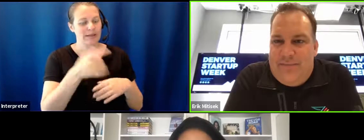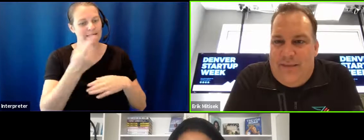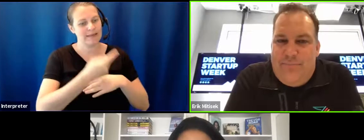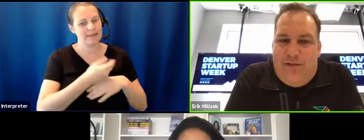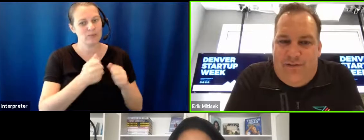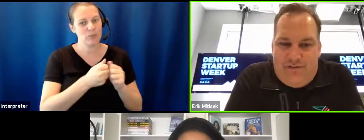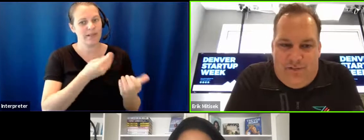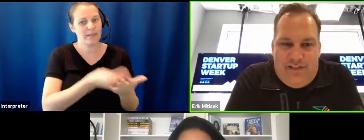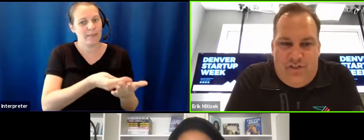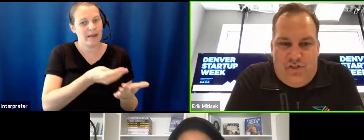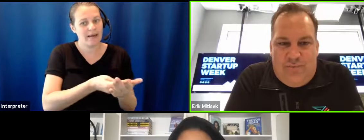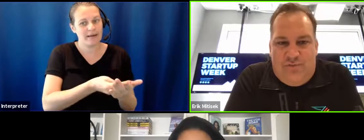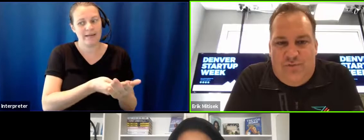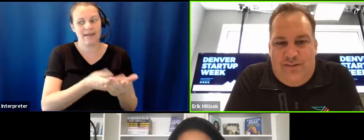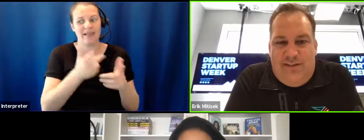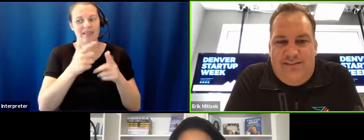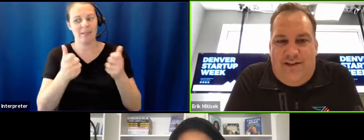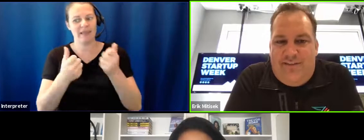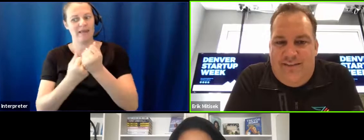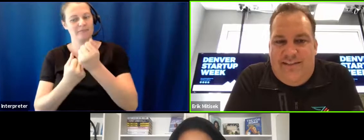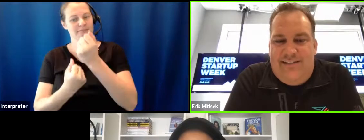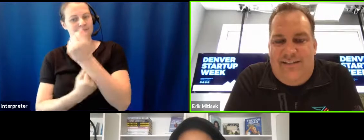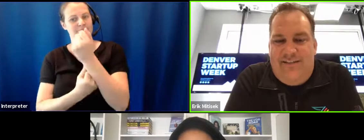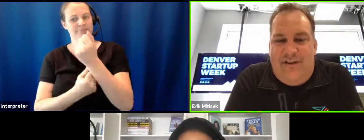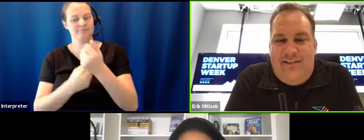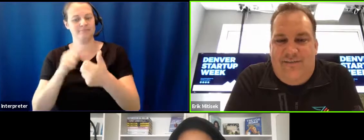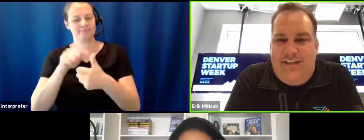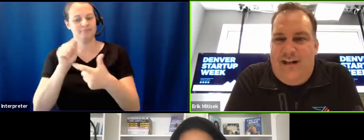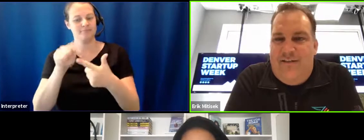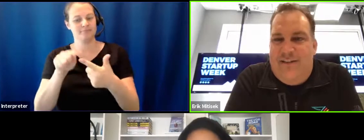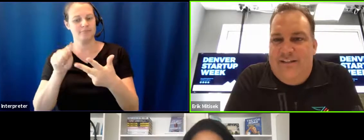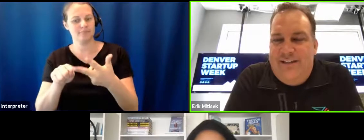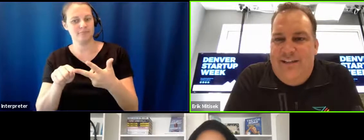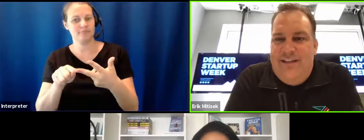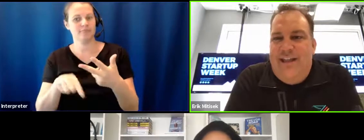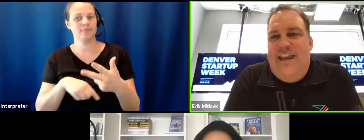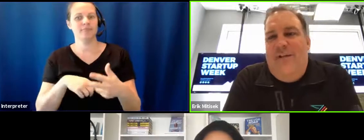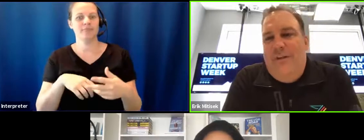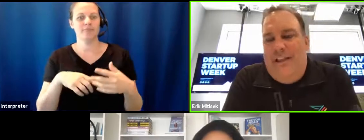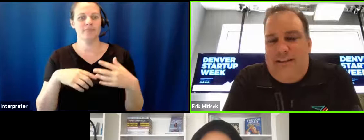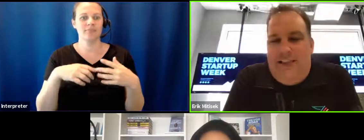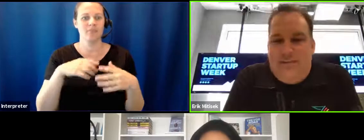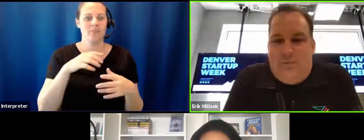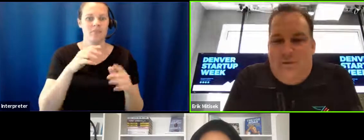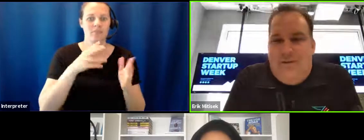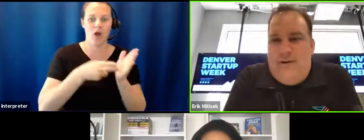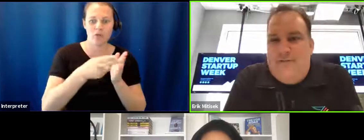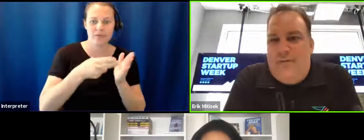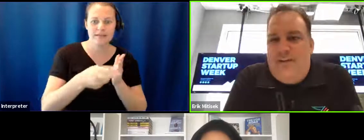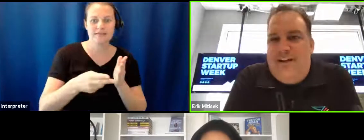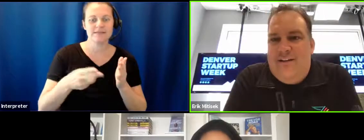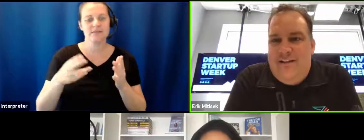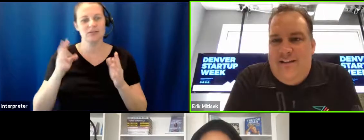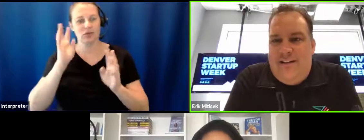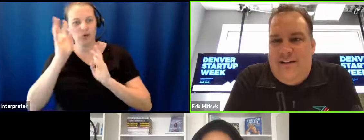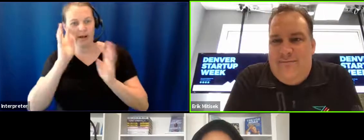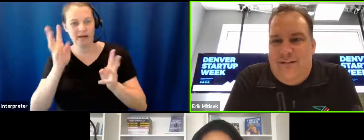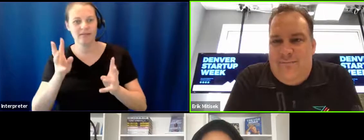talking about the big pillars, relationships, resilience, authenticity, creativity, and competence. And I really like the last one around